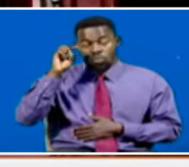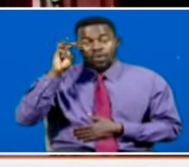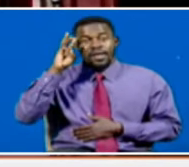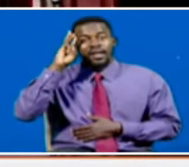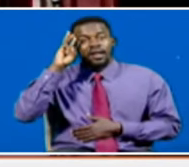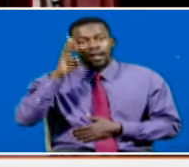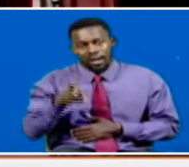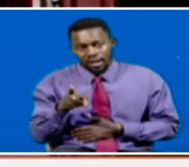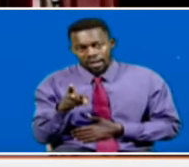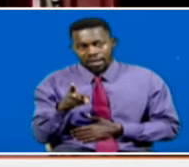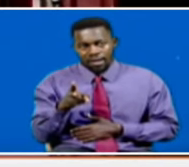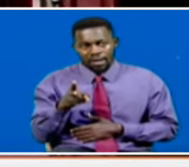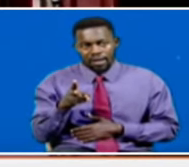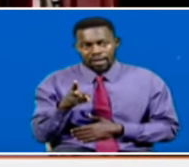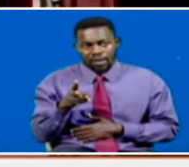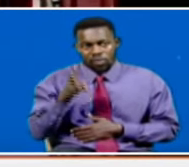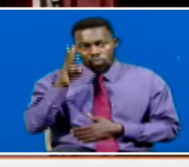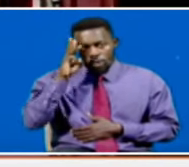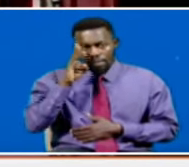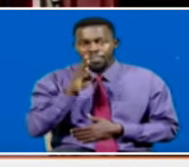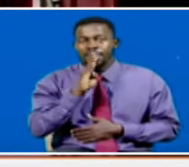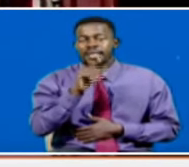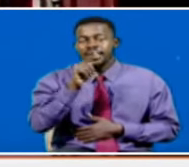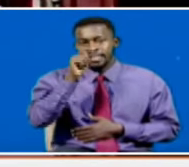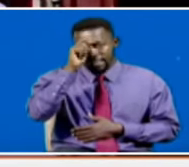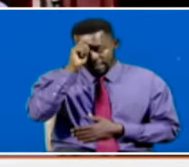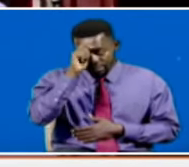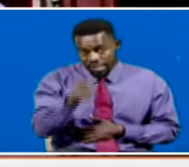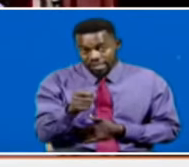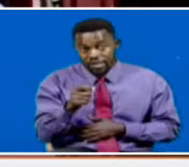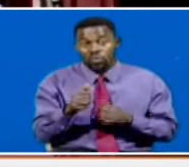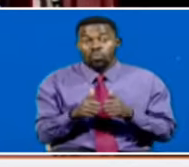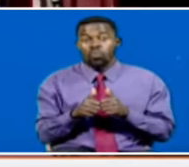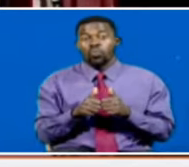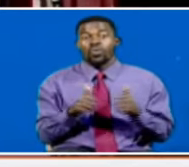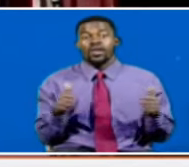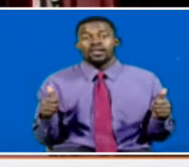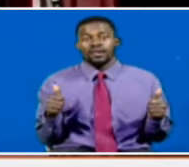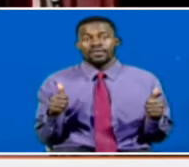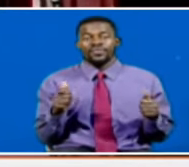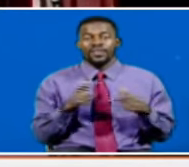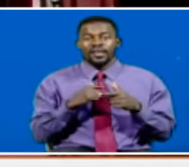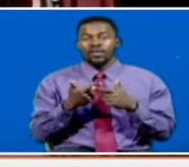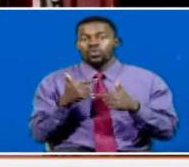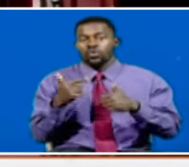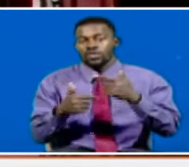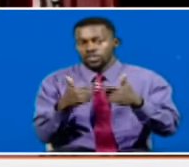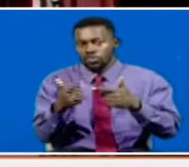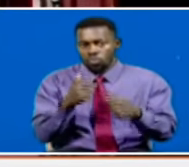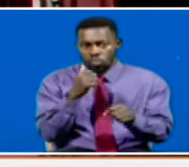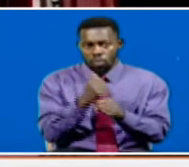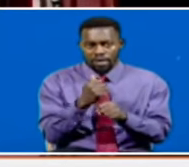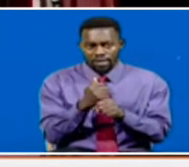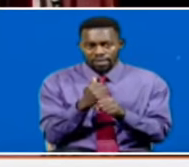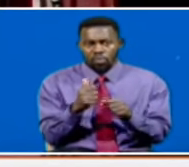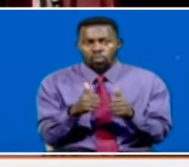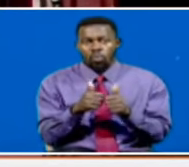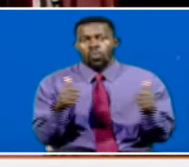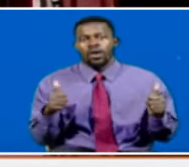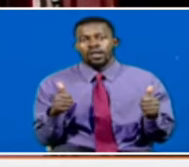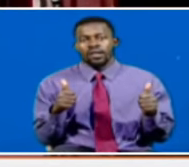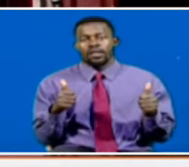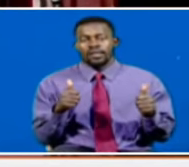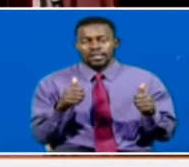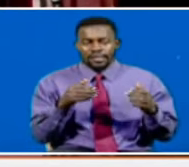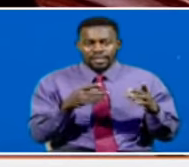the respect and the support that it requires to continue discharging their mandate of